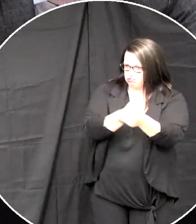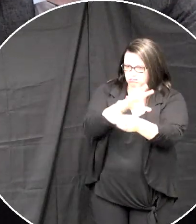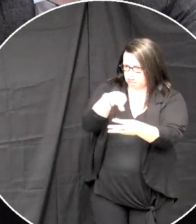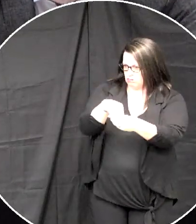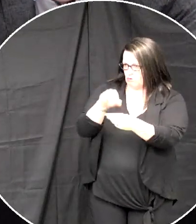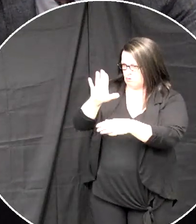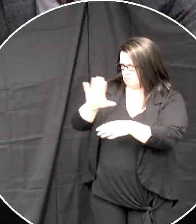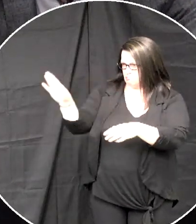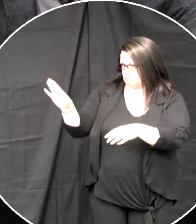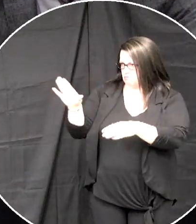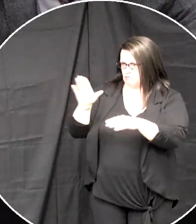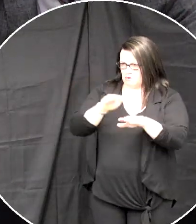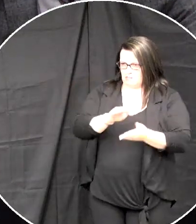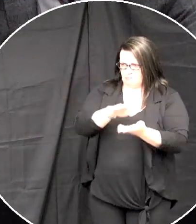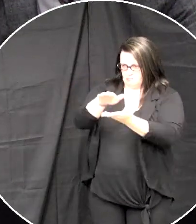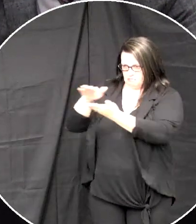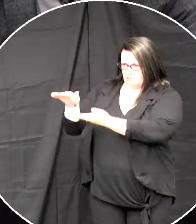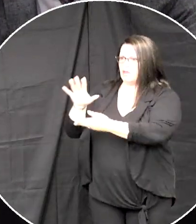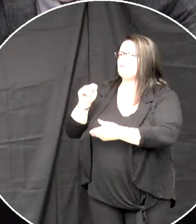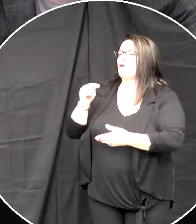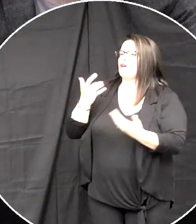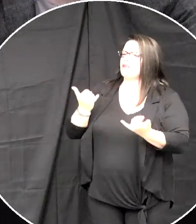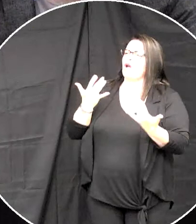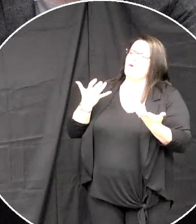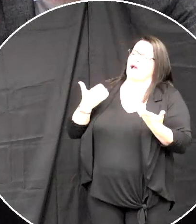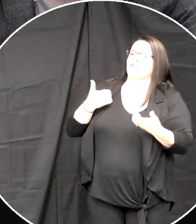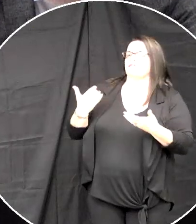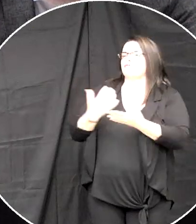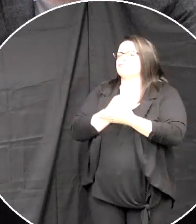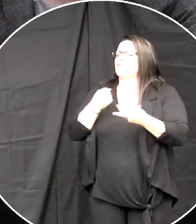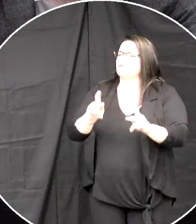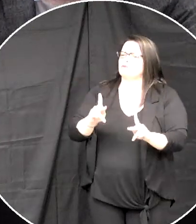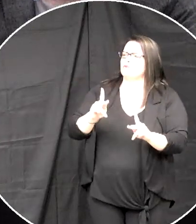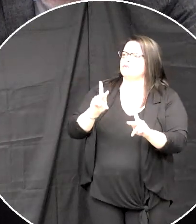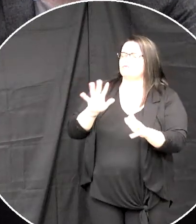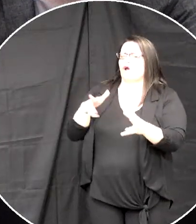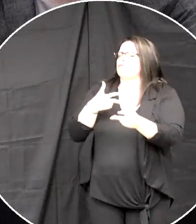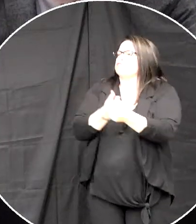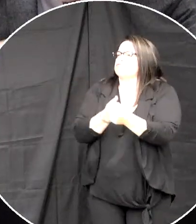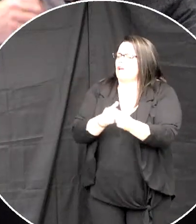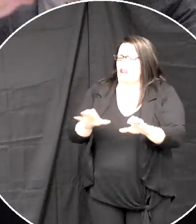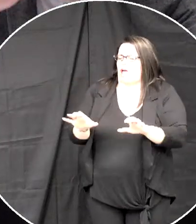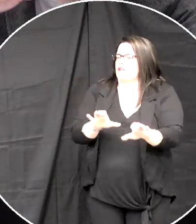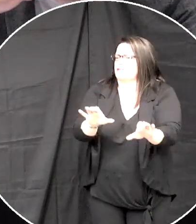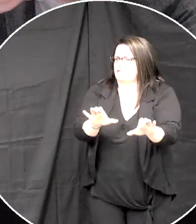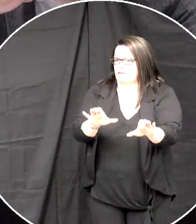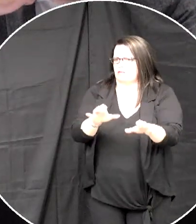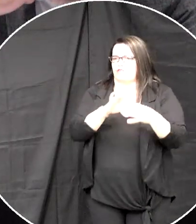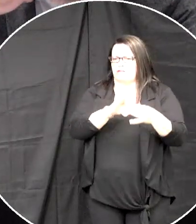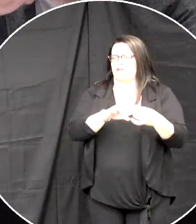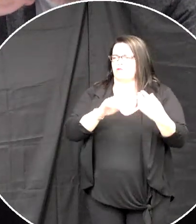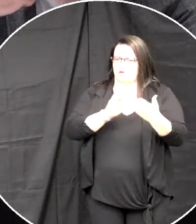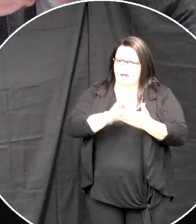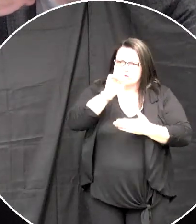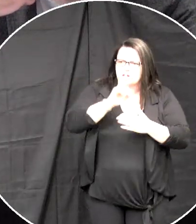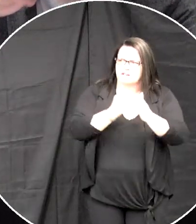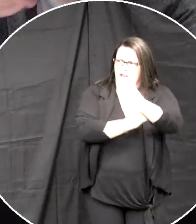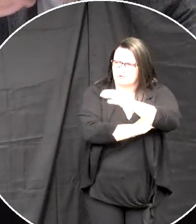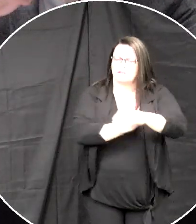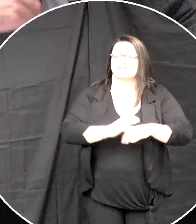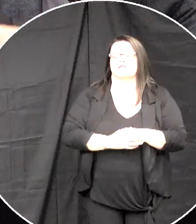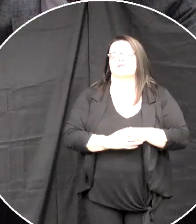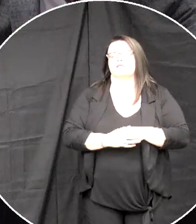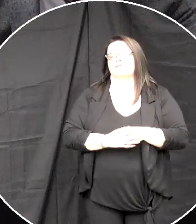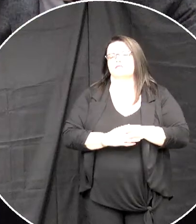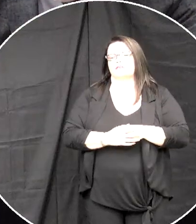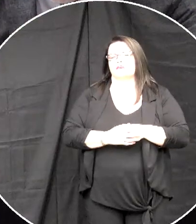moment to give trustees an update on the activities of the Education Foundation. On January